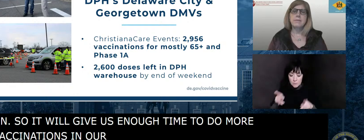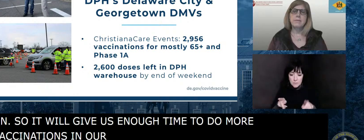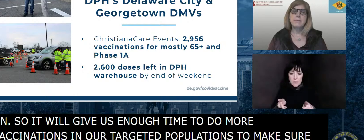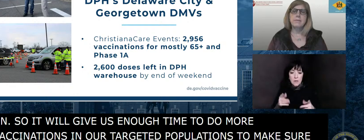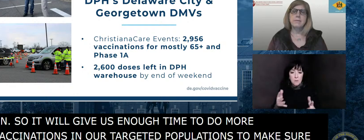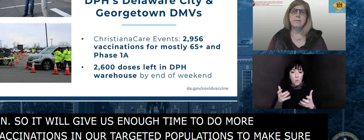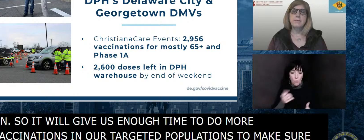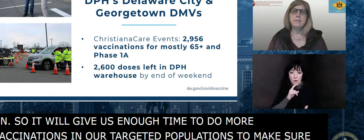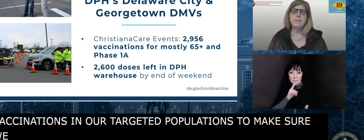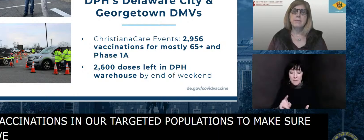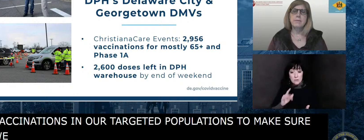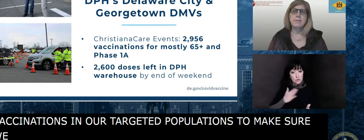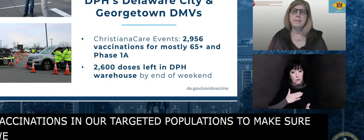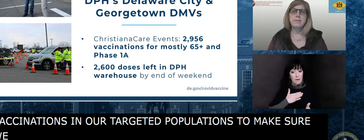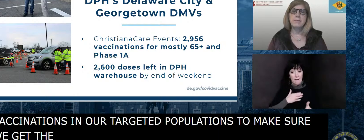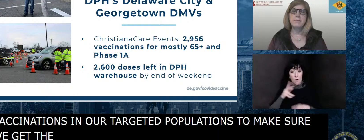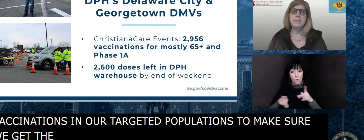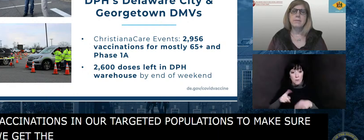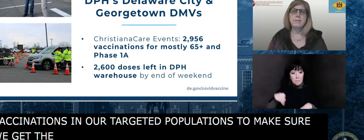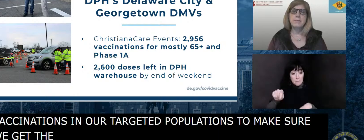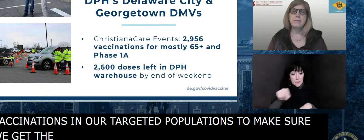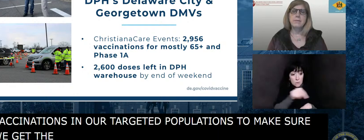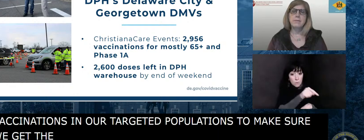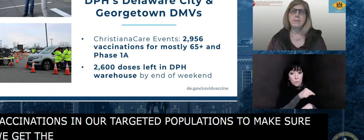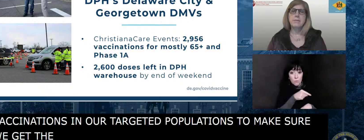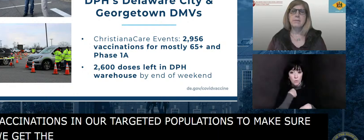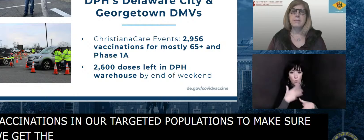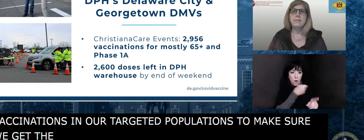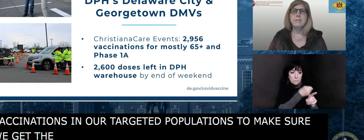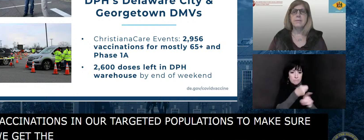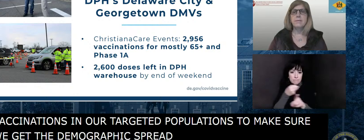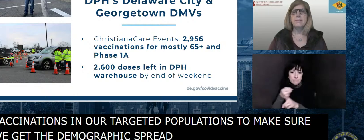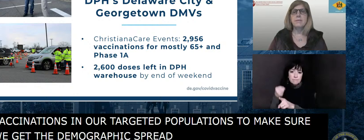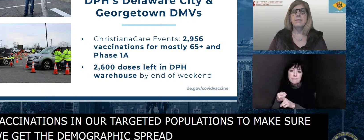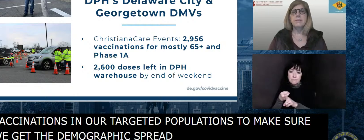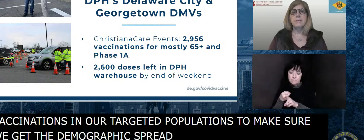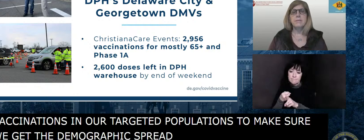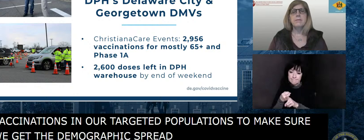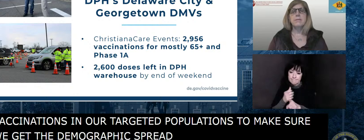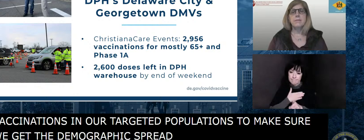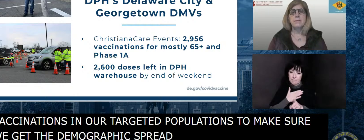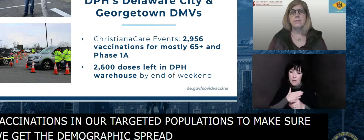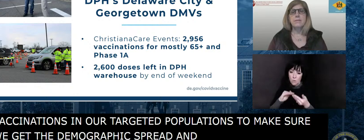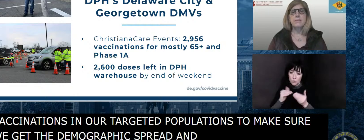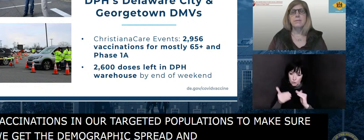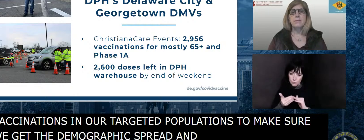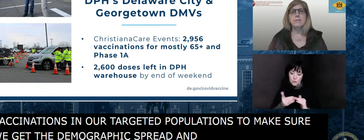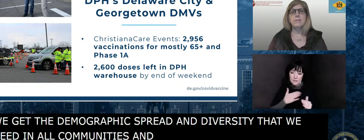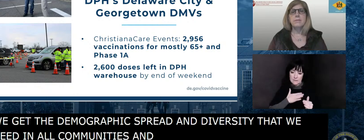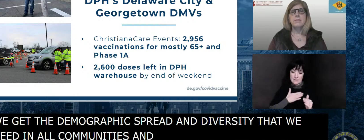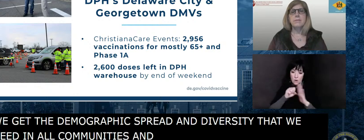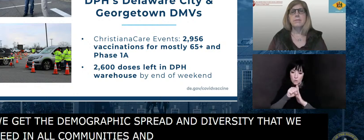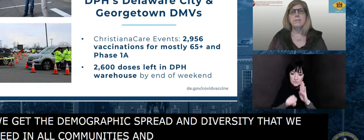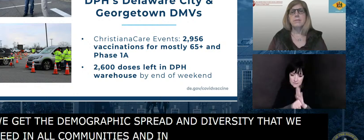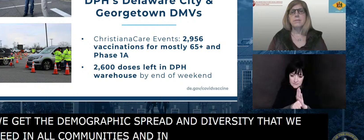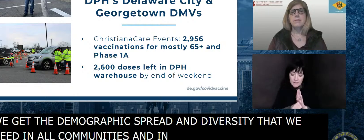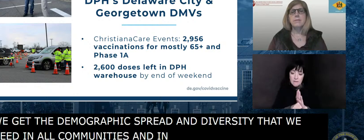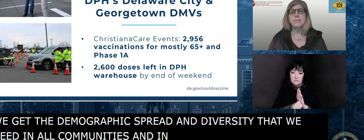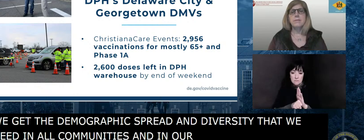demographic spread, and the diversity that we need in all communities in our state, to make reservations of some of